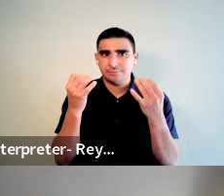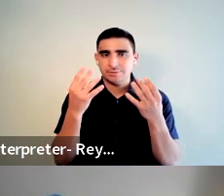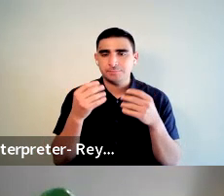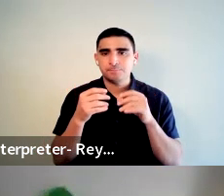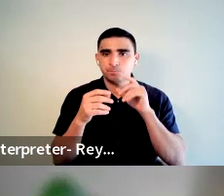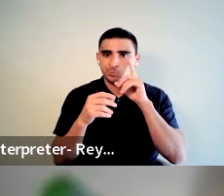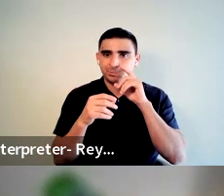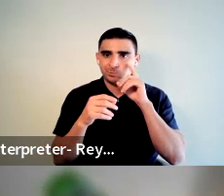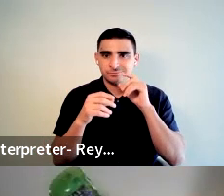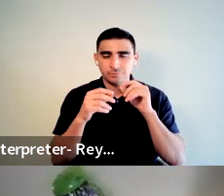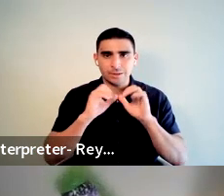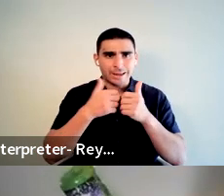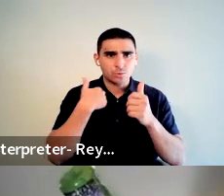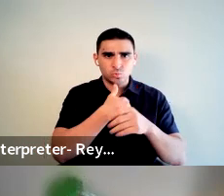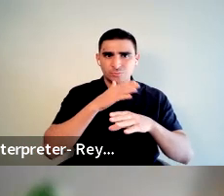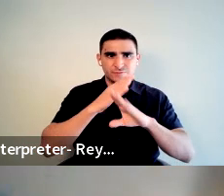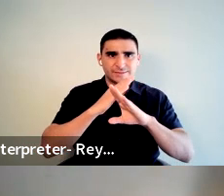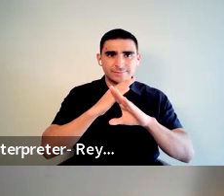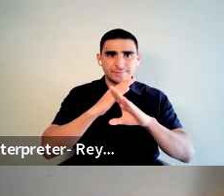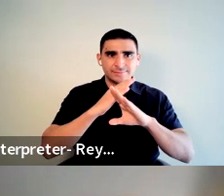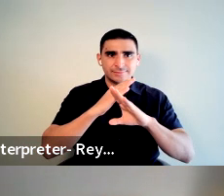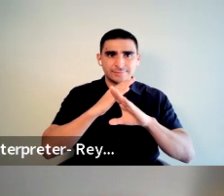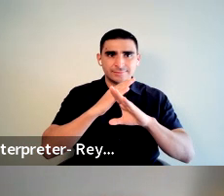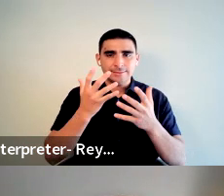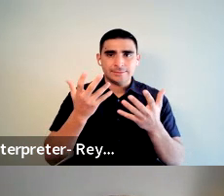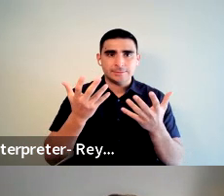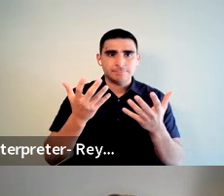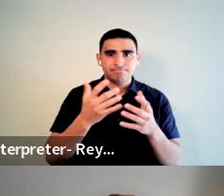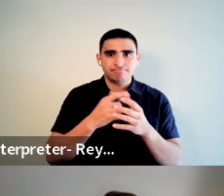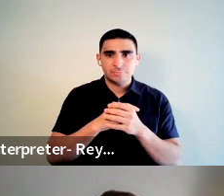for kind of prevention of that in some form. I think